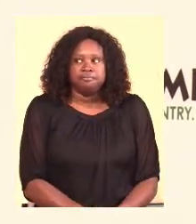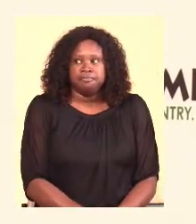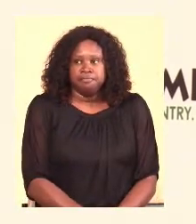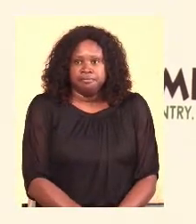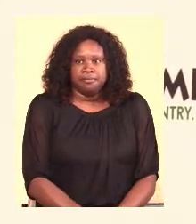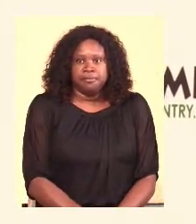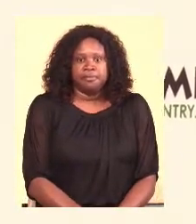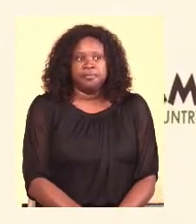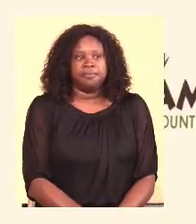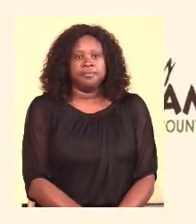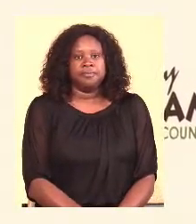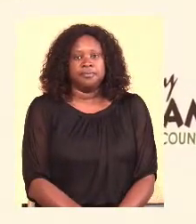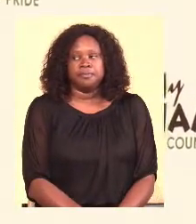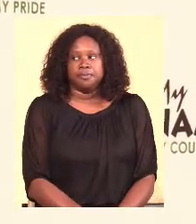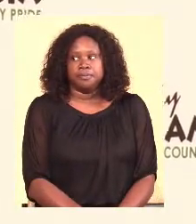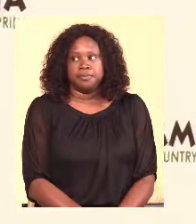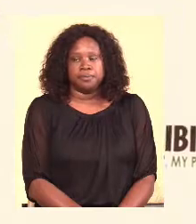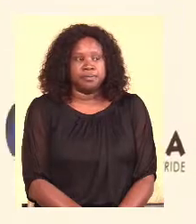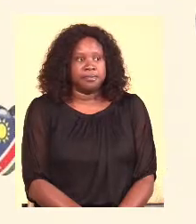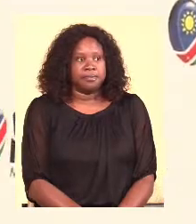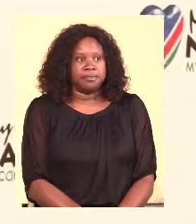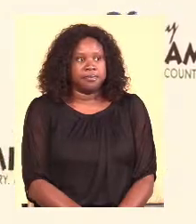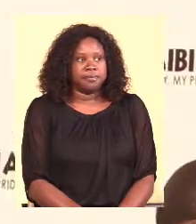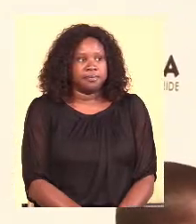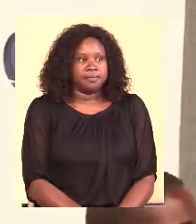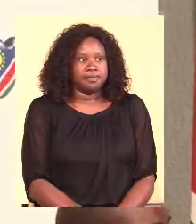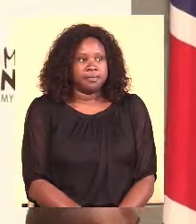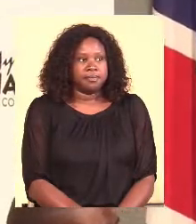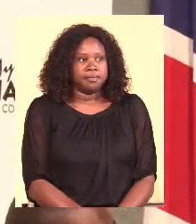you. Doctor, would you like to add anything?